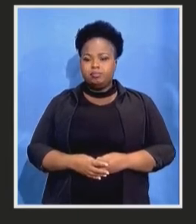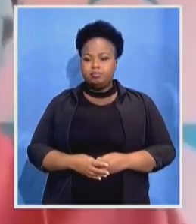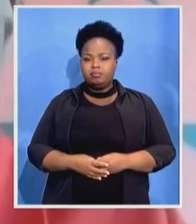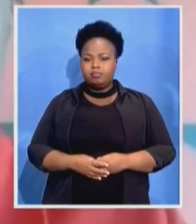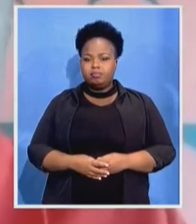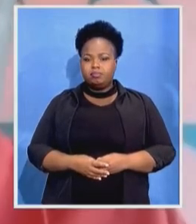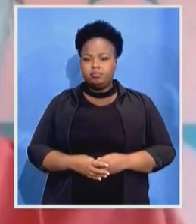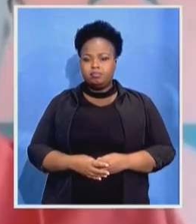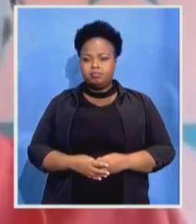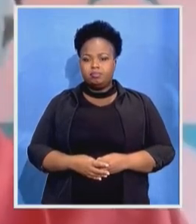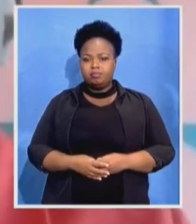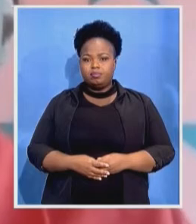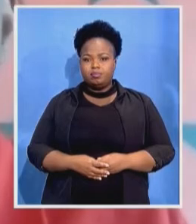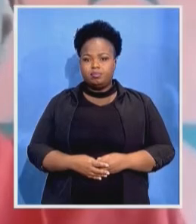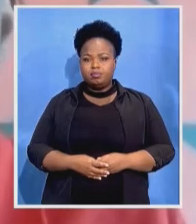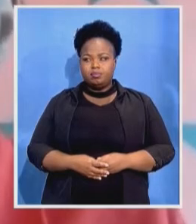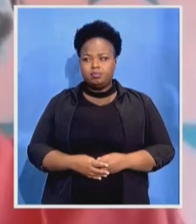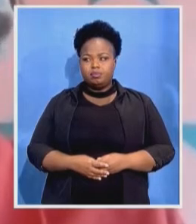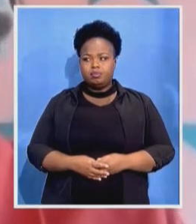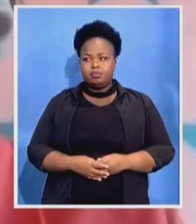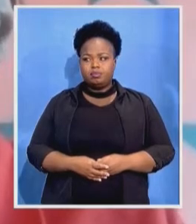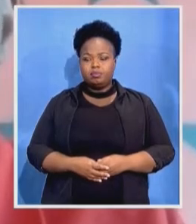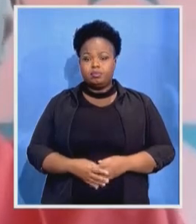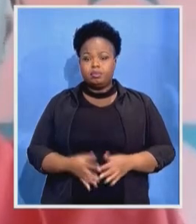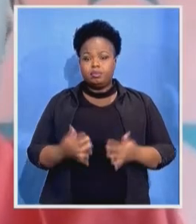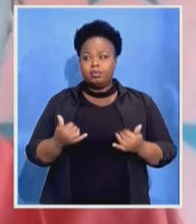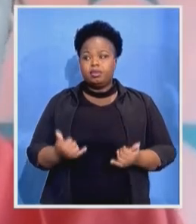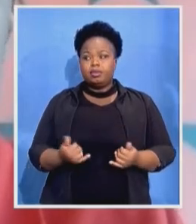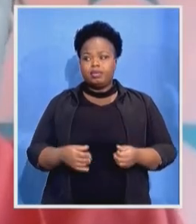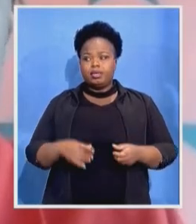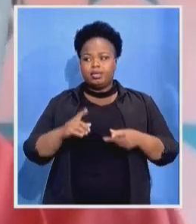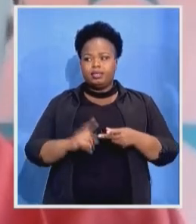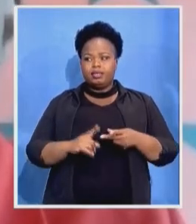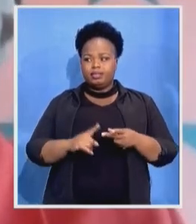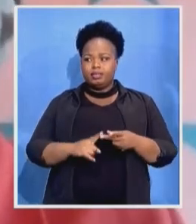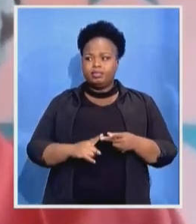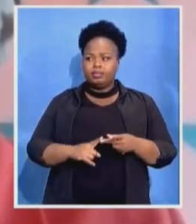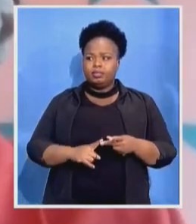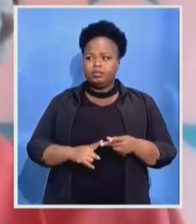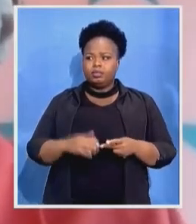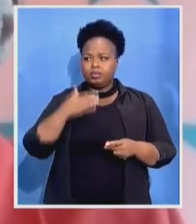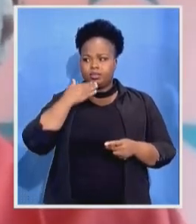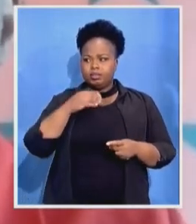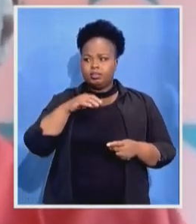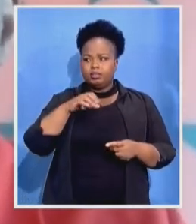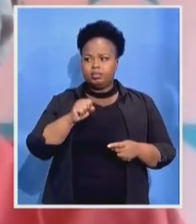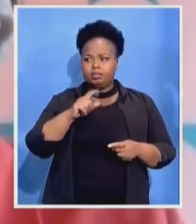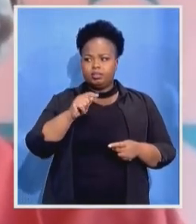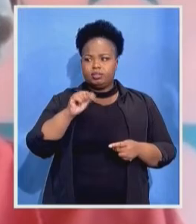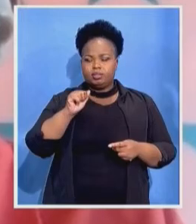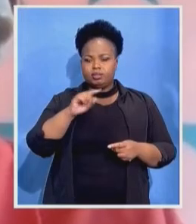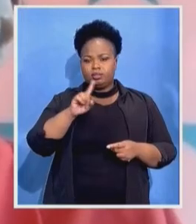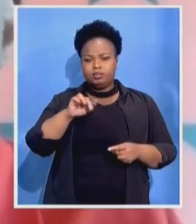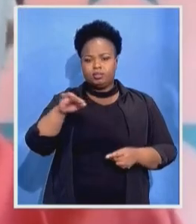May I ask Comrade Hengza Reloaded to mute yourself?